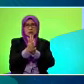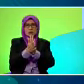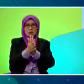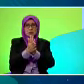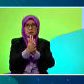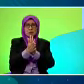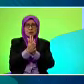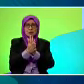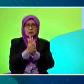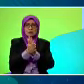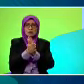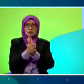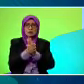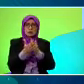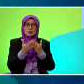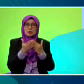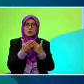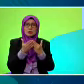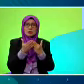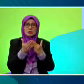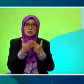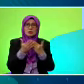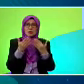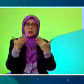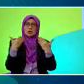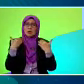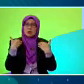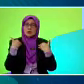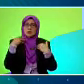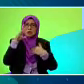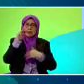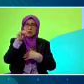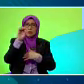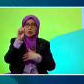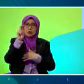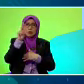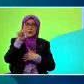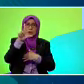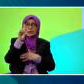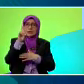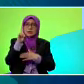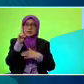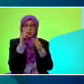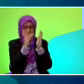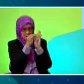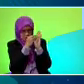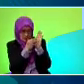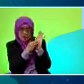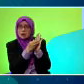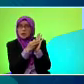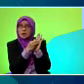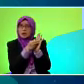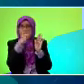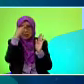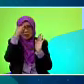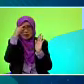murky and the apple has mold growing on it. Oh, okay. But the